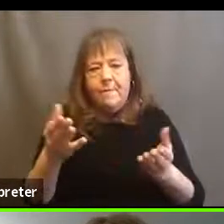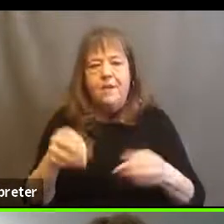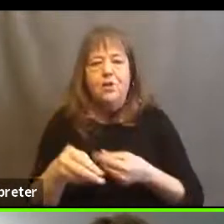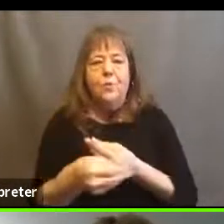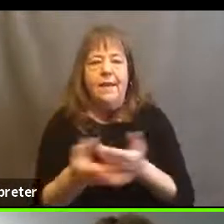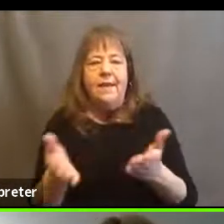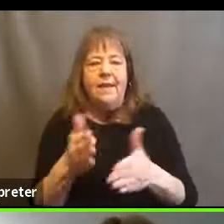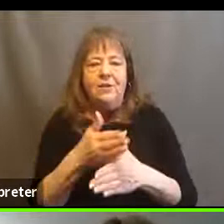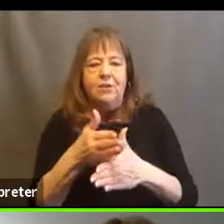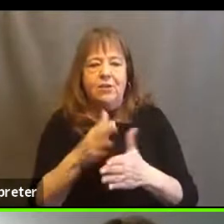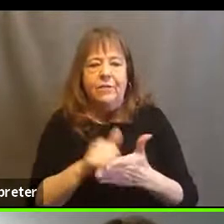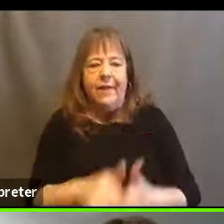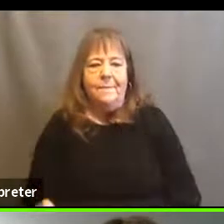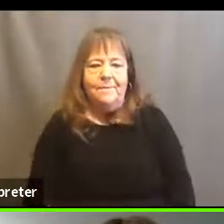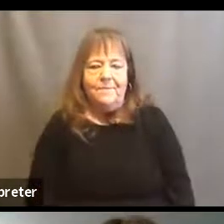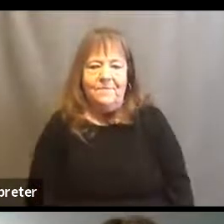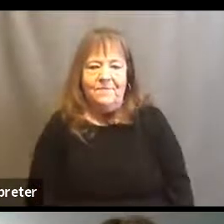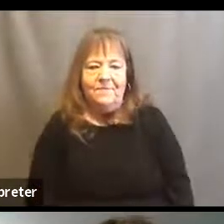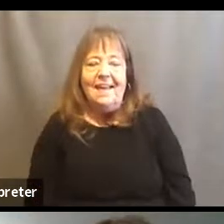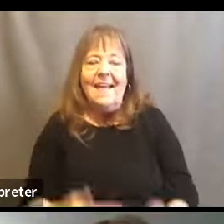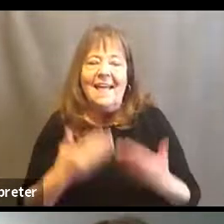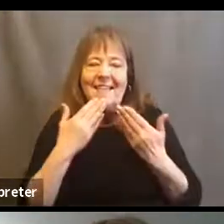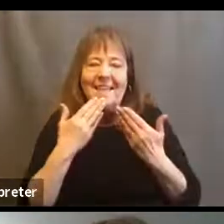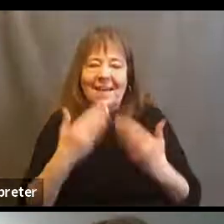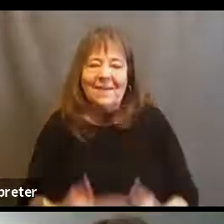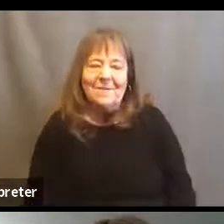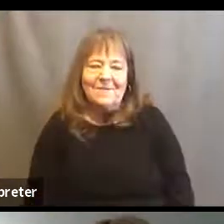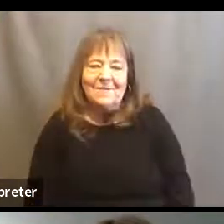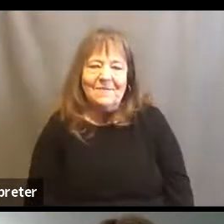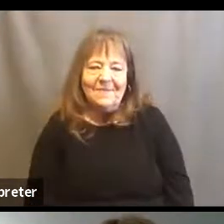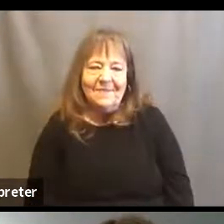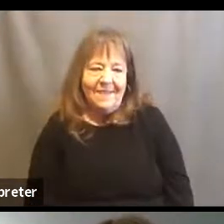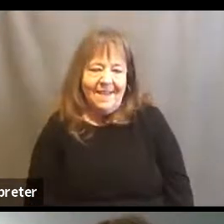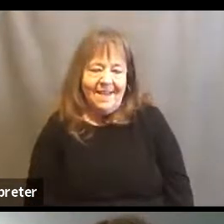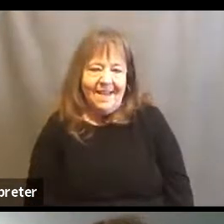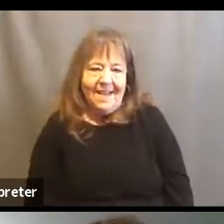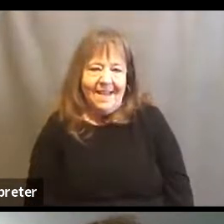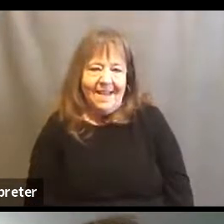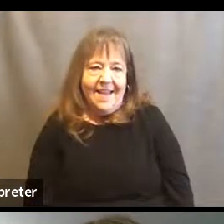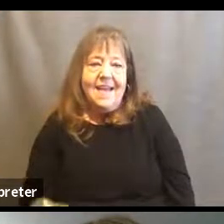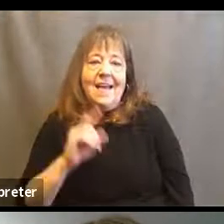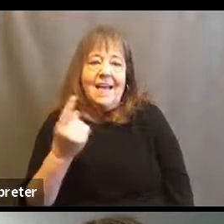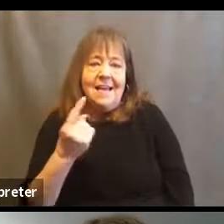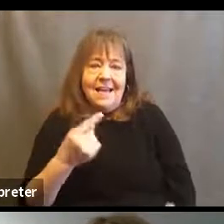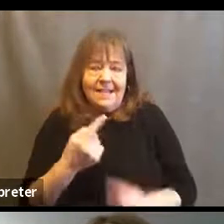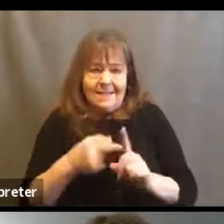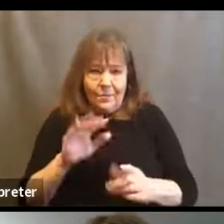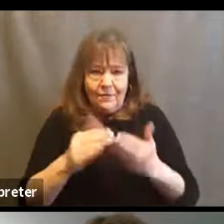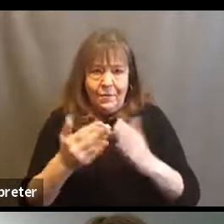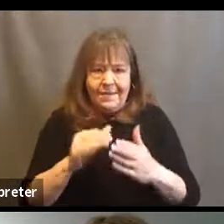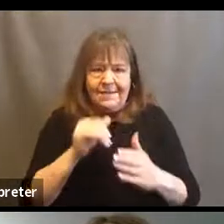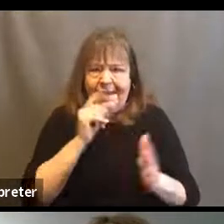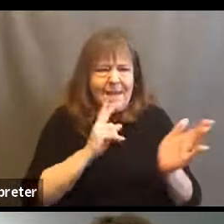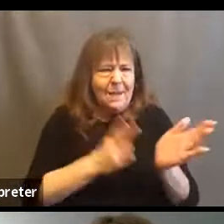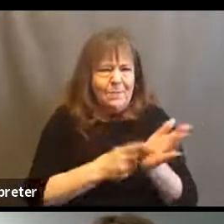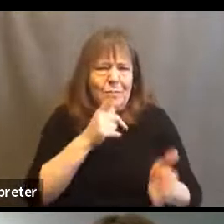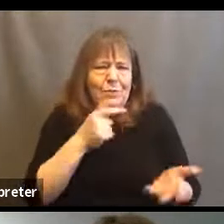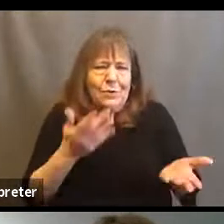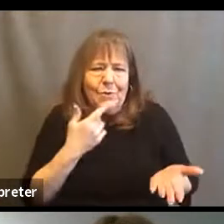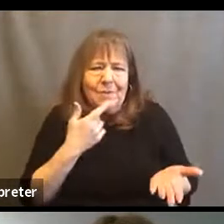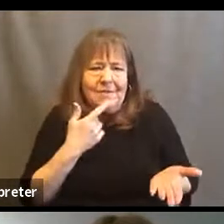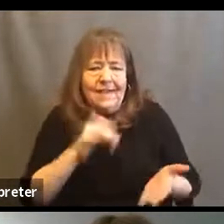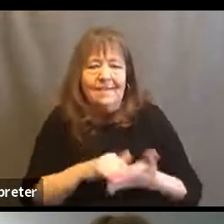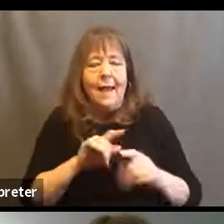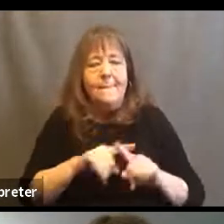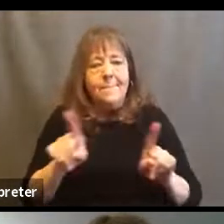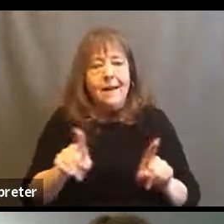that. Okay, thank you. And somebody from the city, I'm not sure who, have you